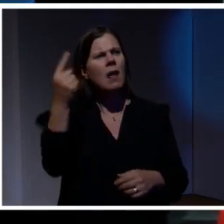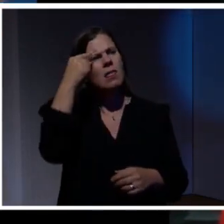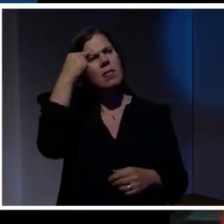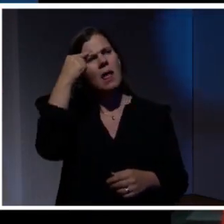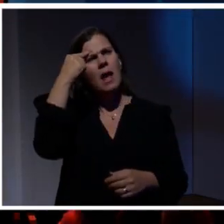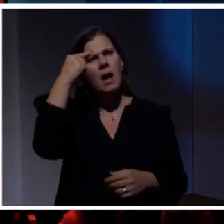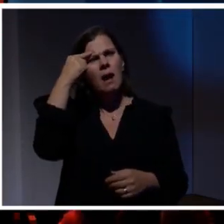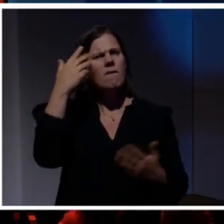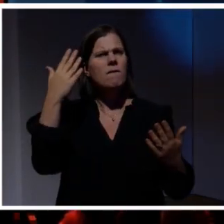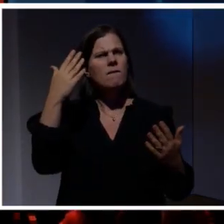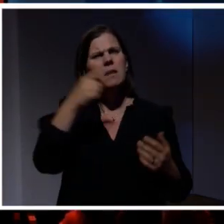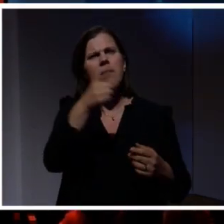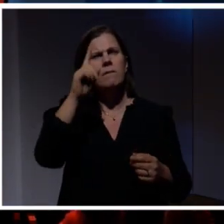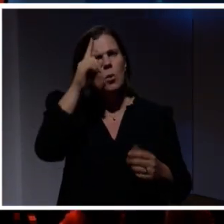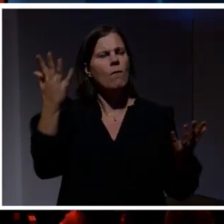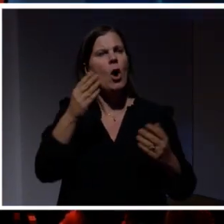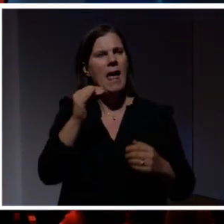you know what AI is?